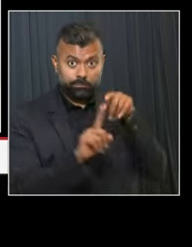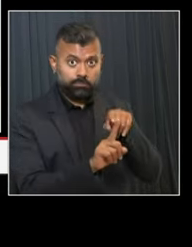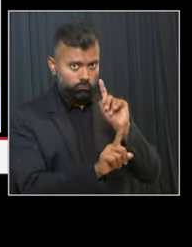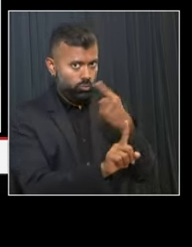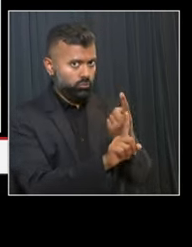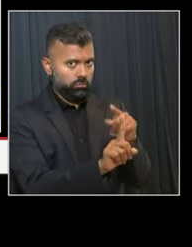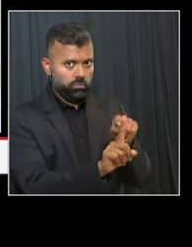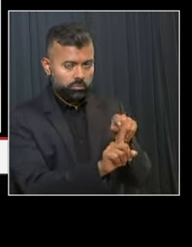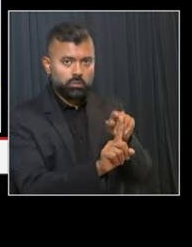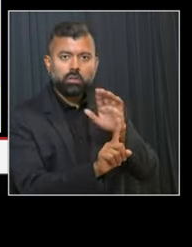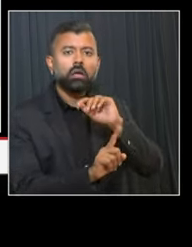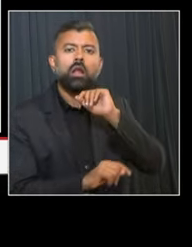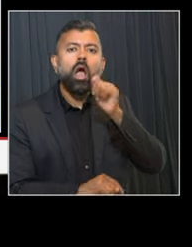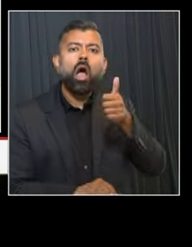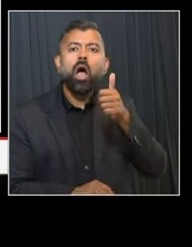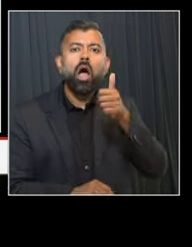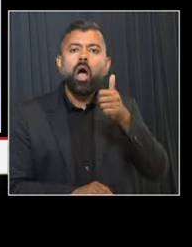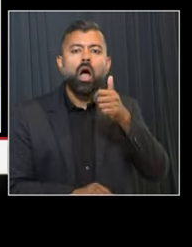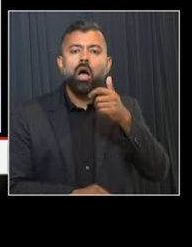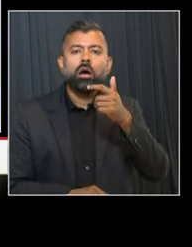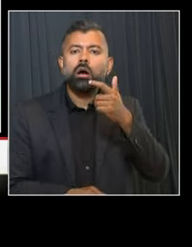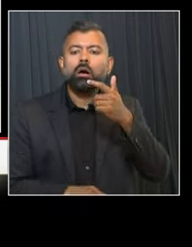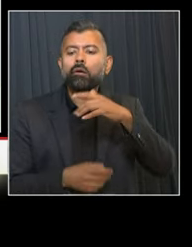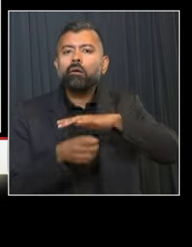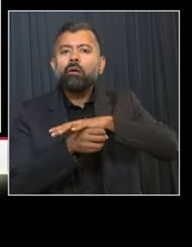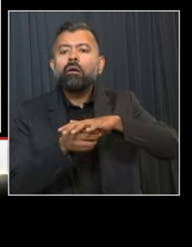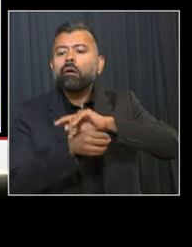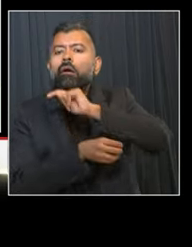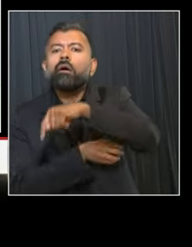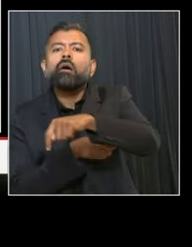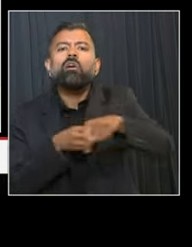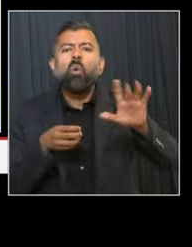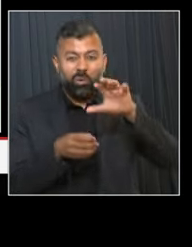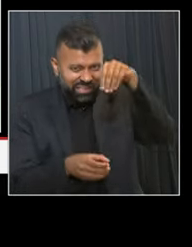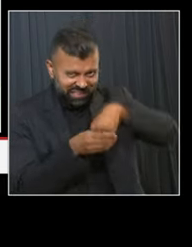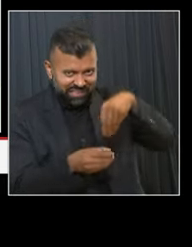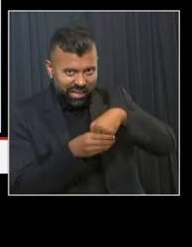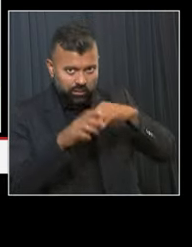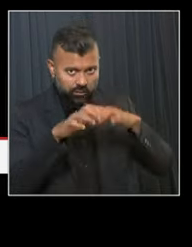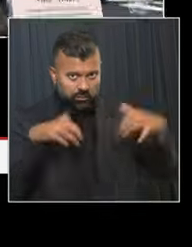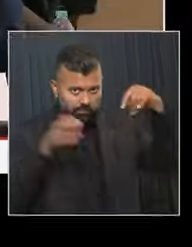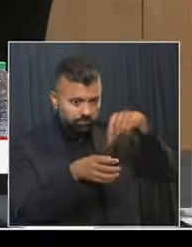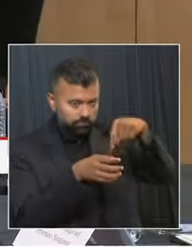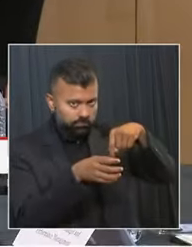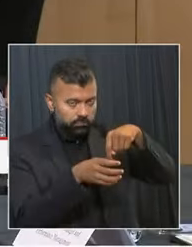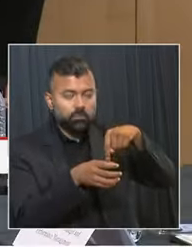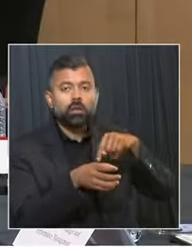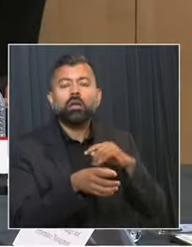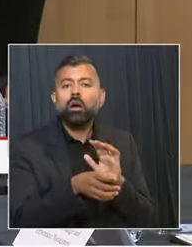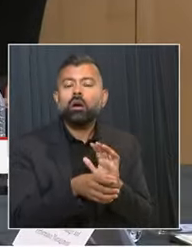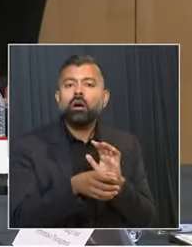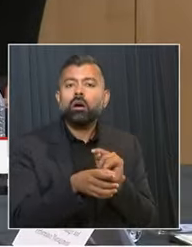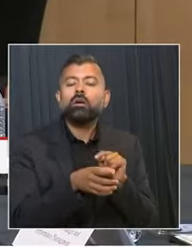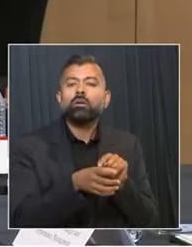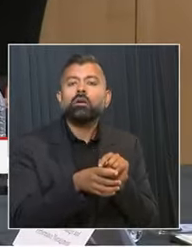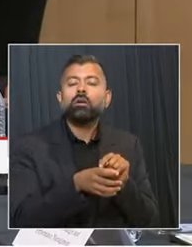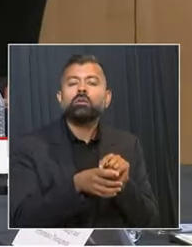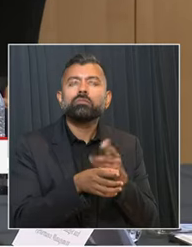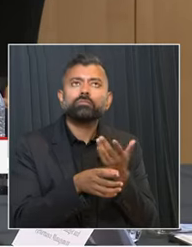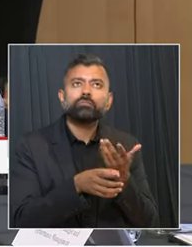the stadium or any of those restaurants or hotels or other things that would be delivered with the stadium, but just from the stadium